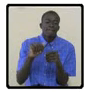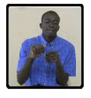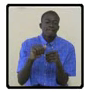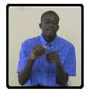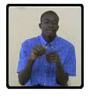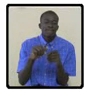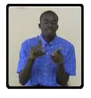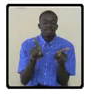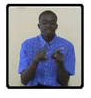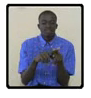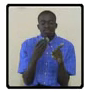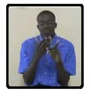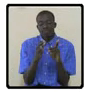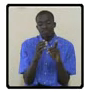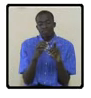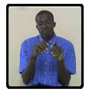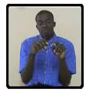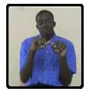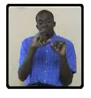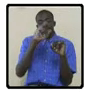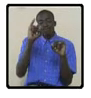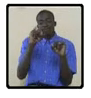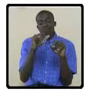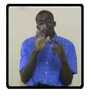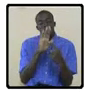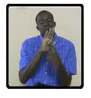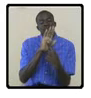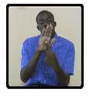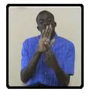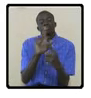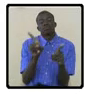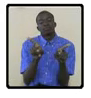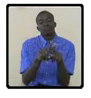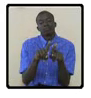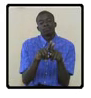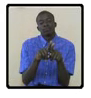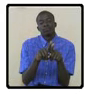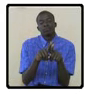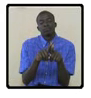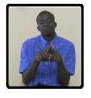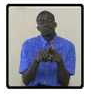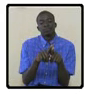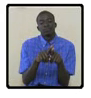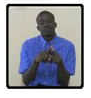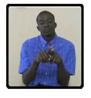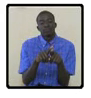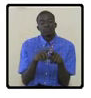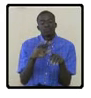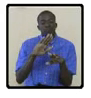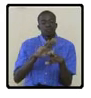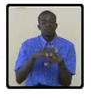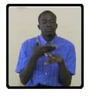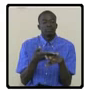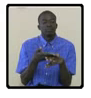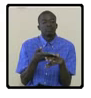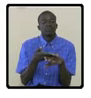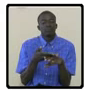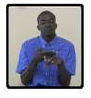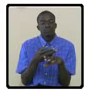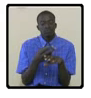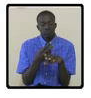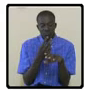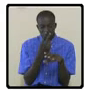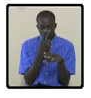We can use a diagram to illustrate the circuit that we have built, like this.